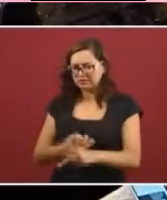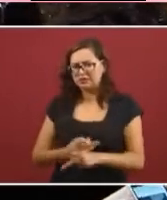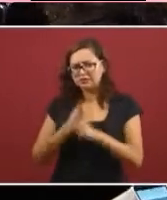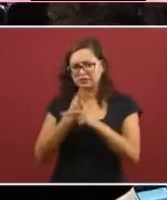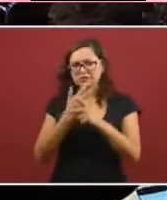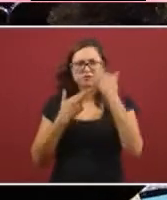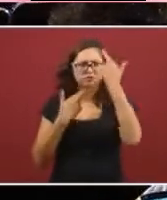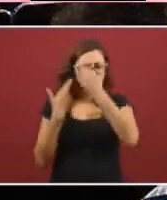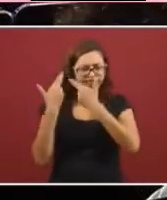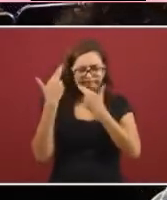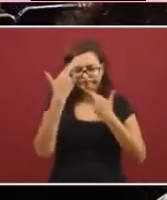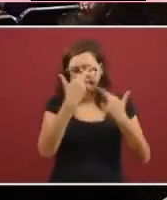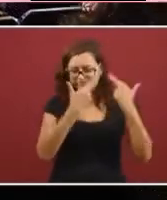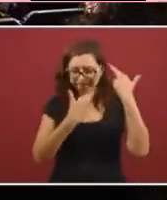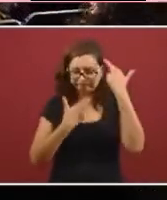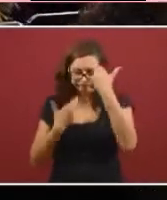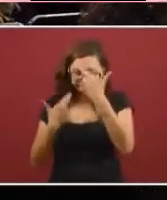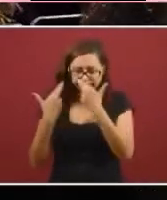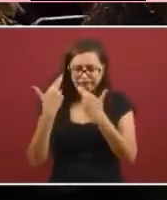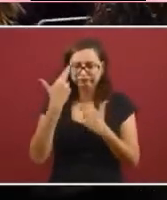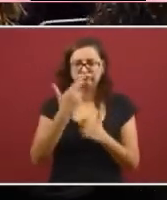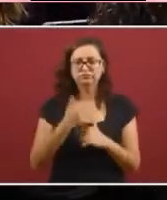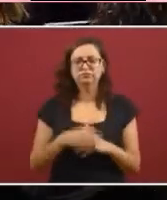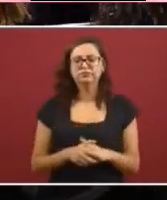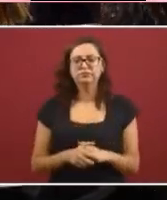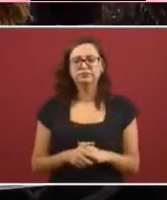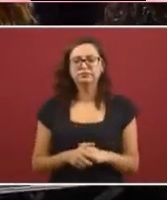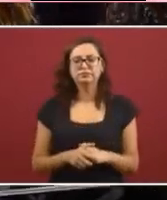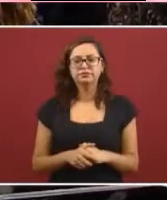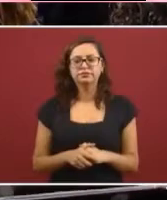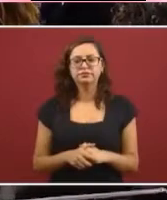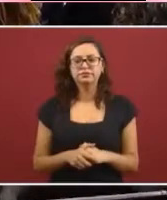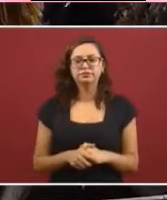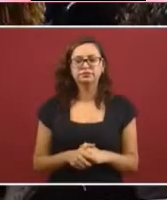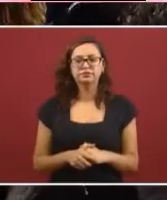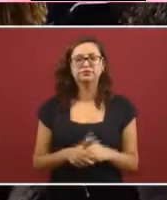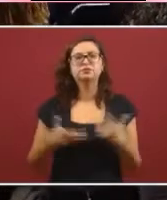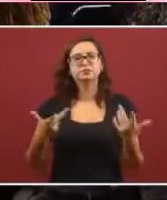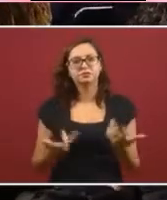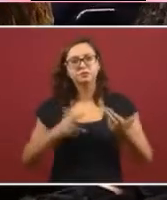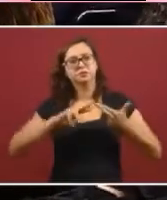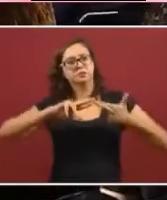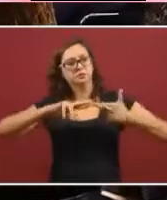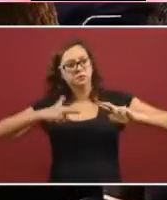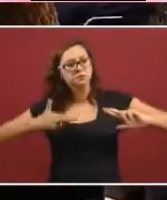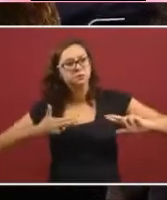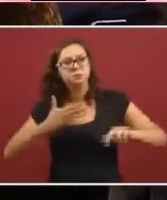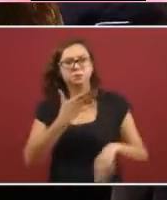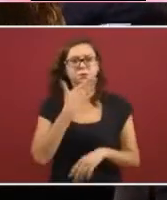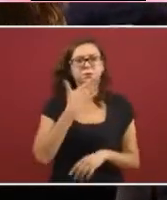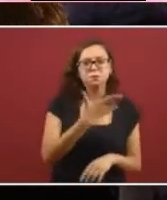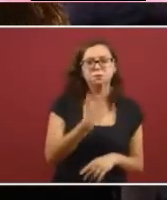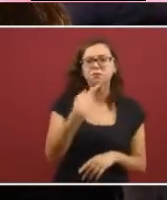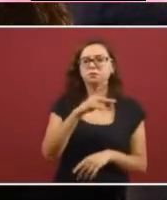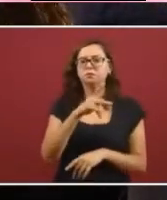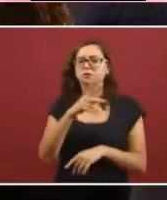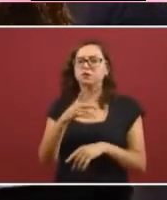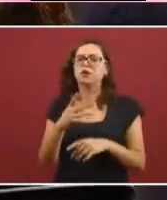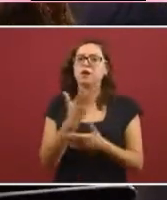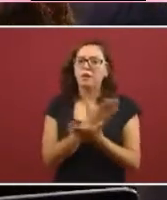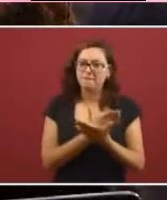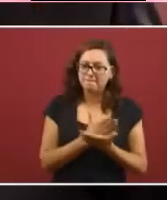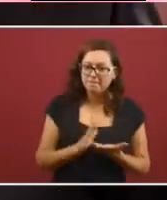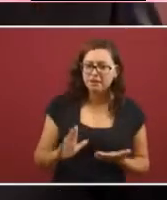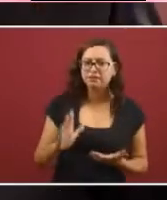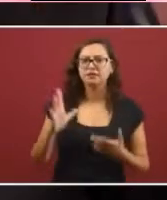Y contamos, además de las buenas relaciones, And we can count on, besides the